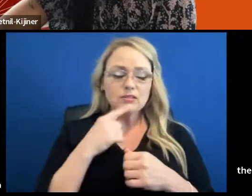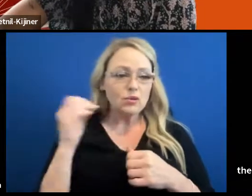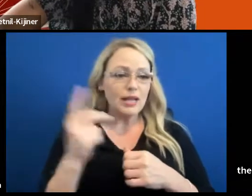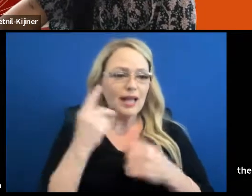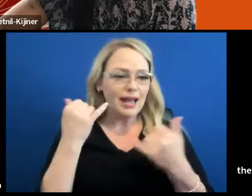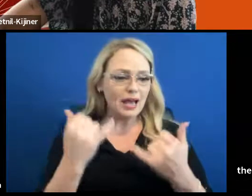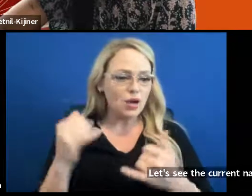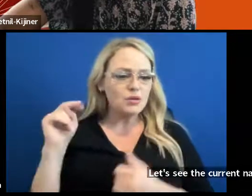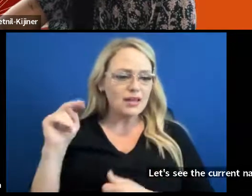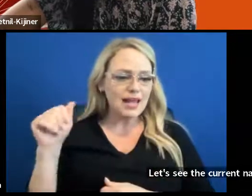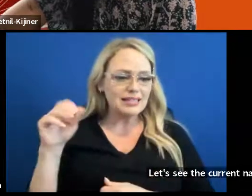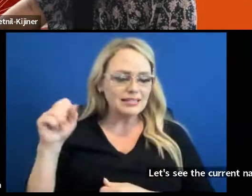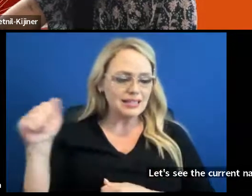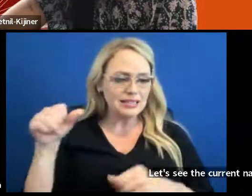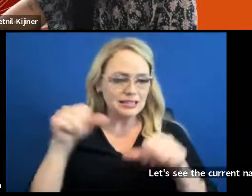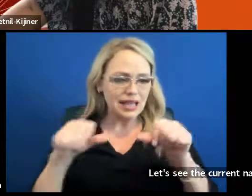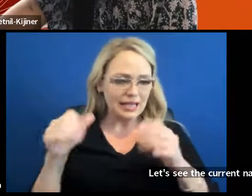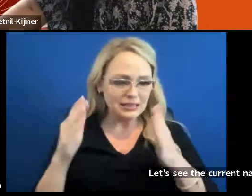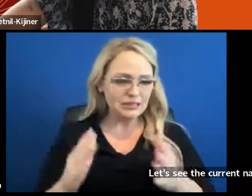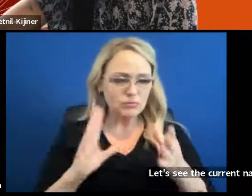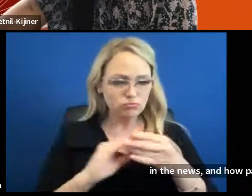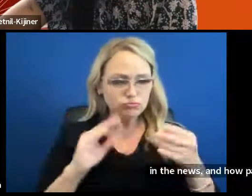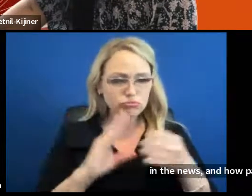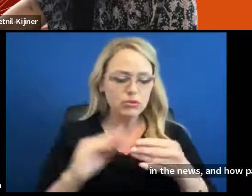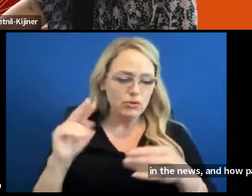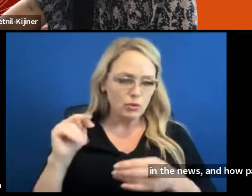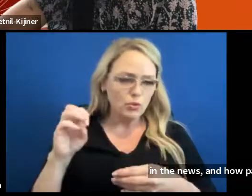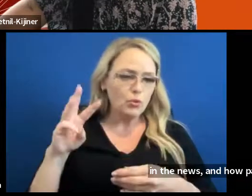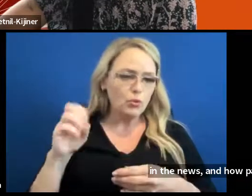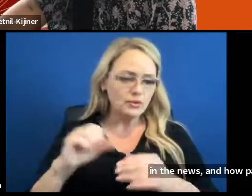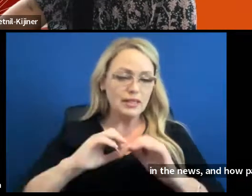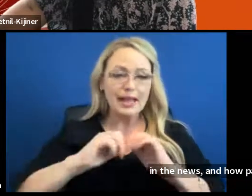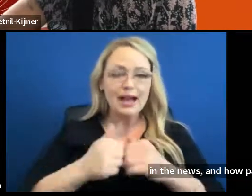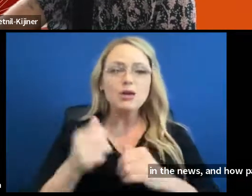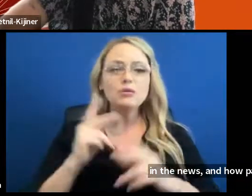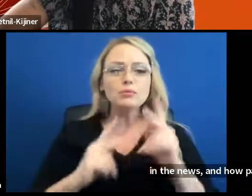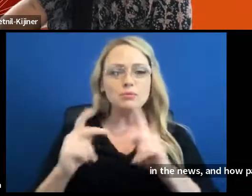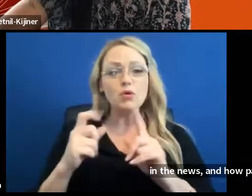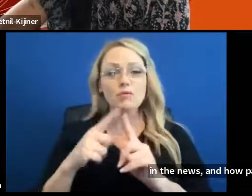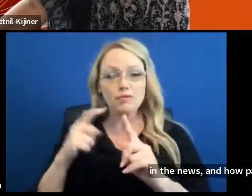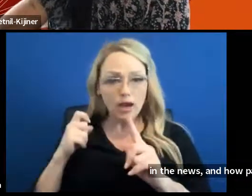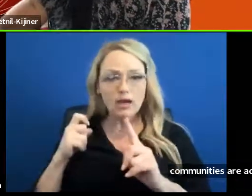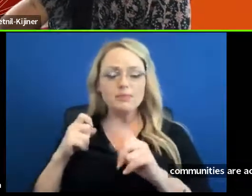Pacific Islanders and Indigenous communities are addressing climate change.